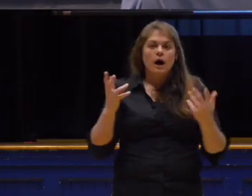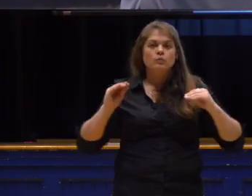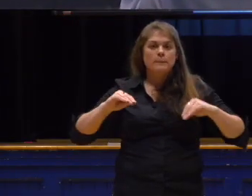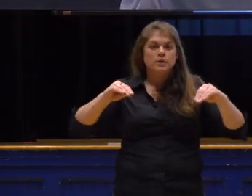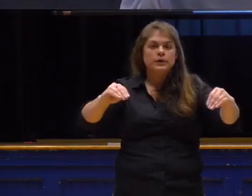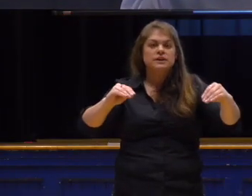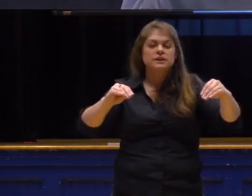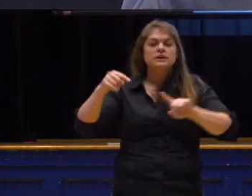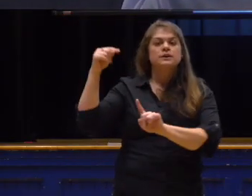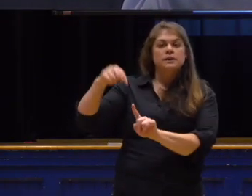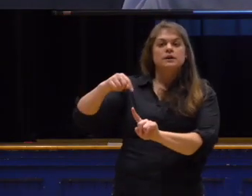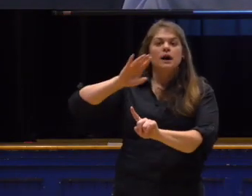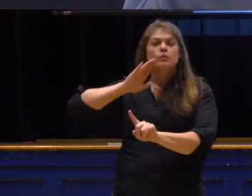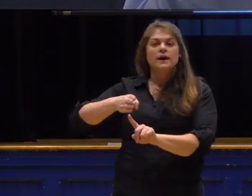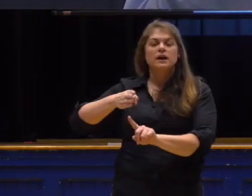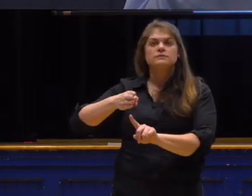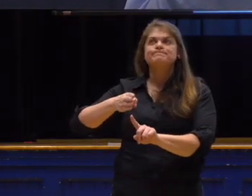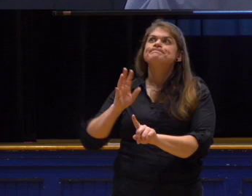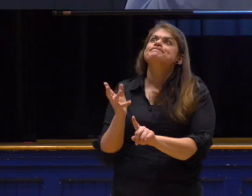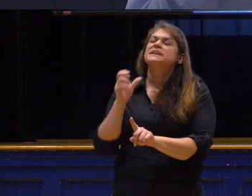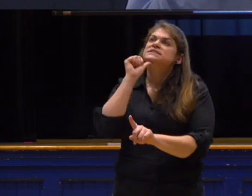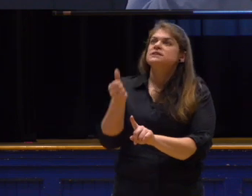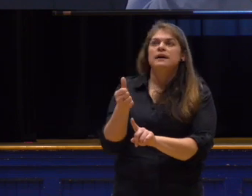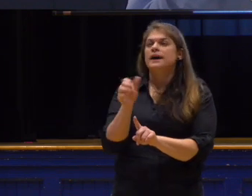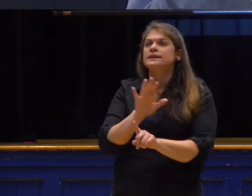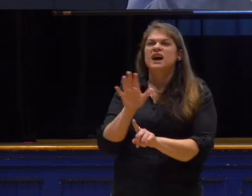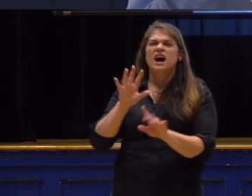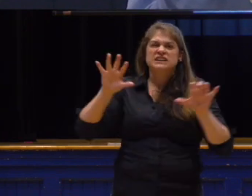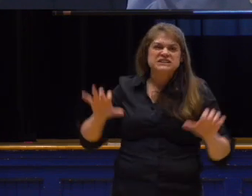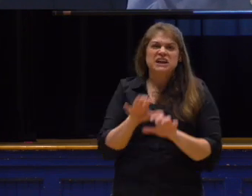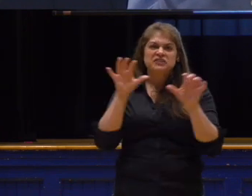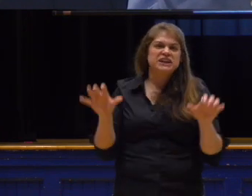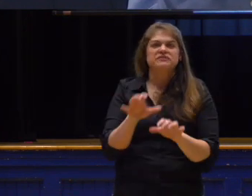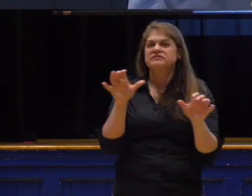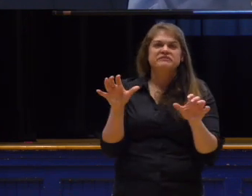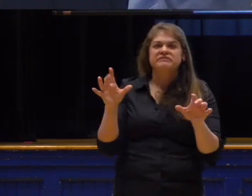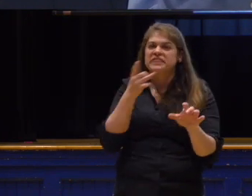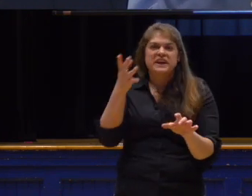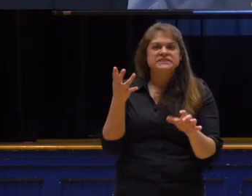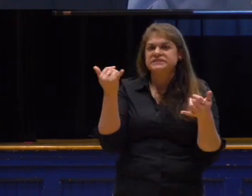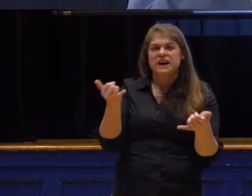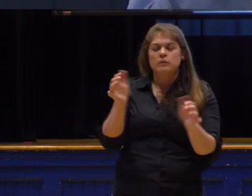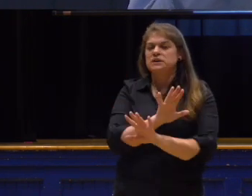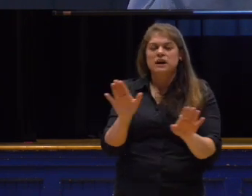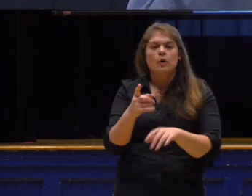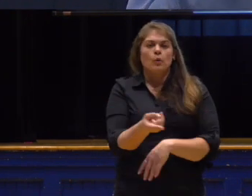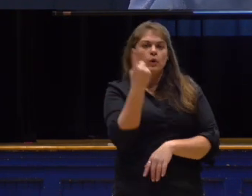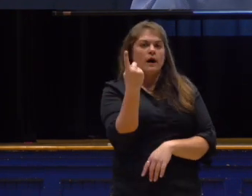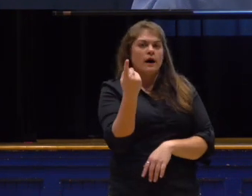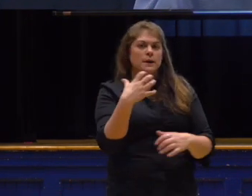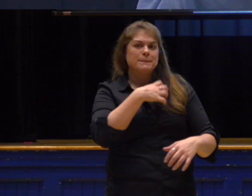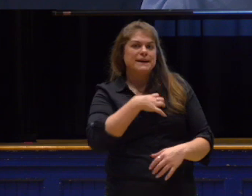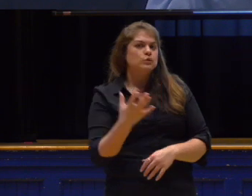in is going to be not the decorative lights that are out there. One of the complaints and